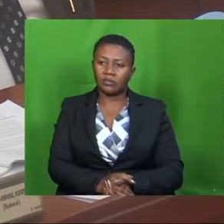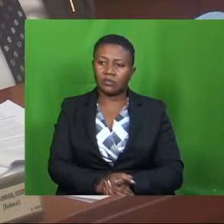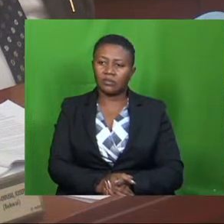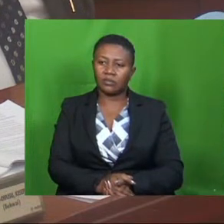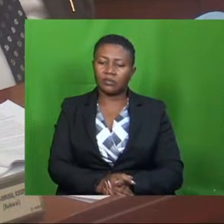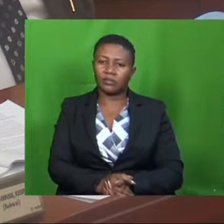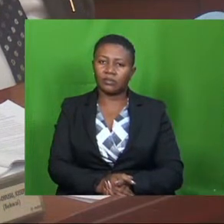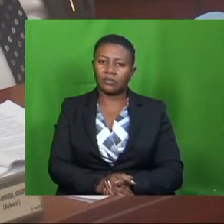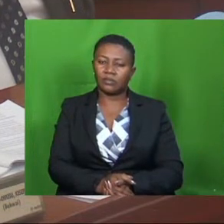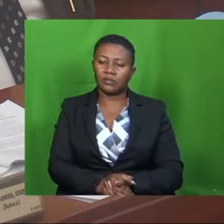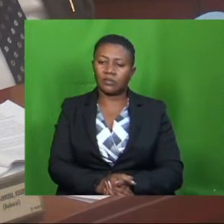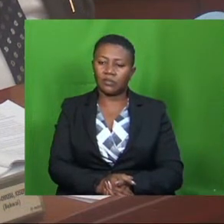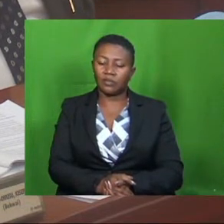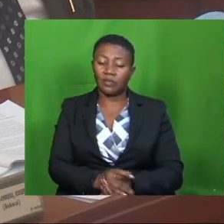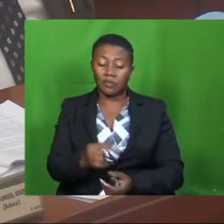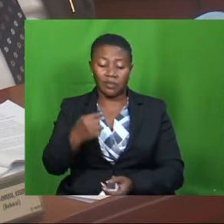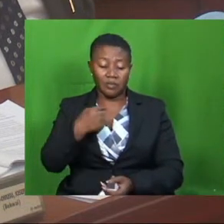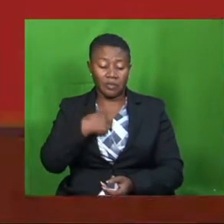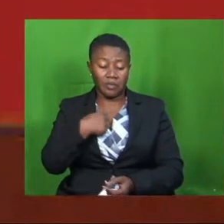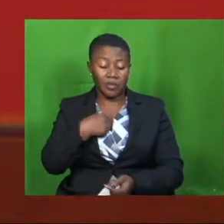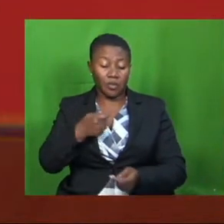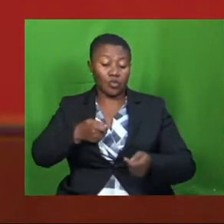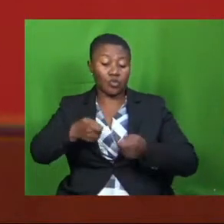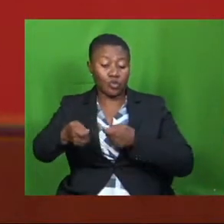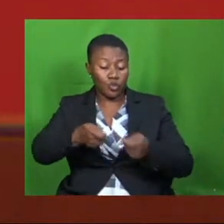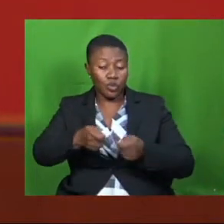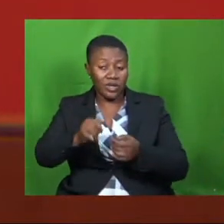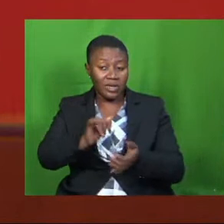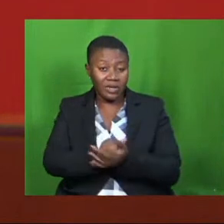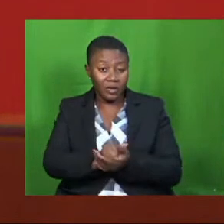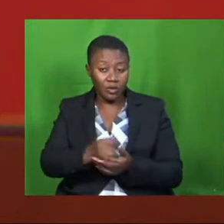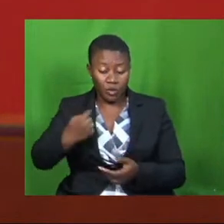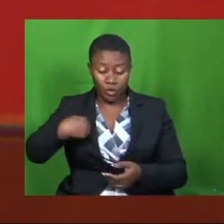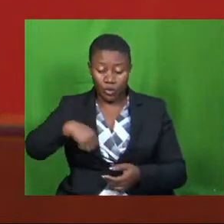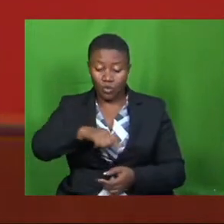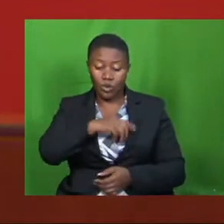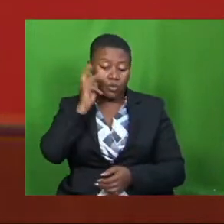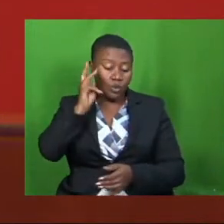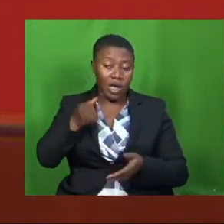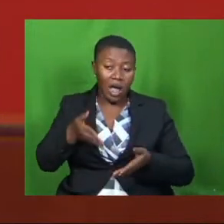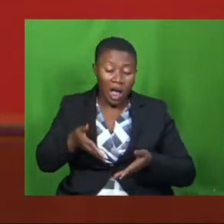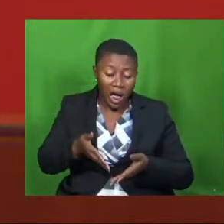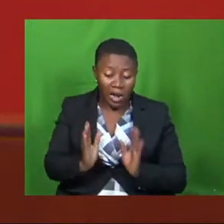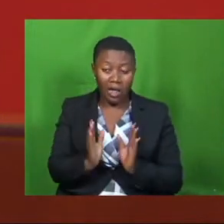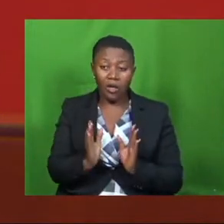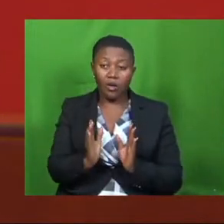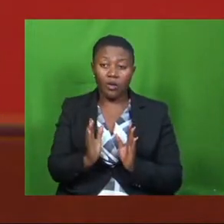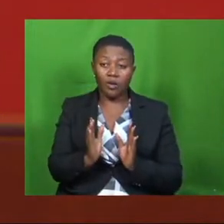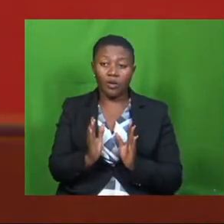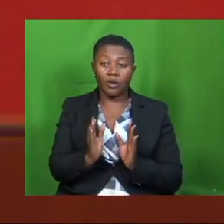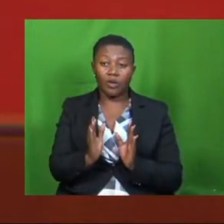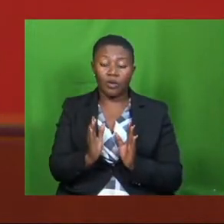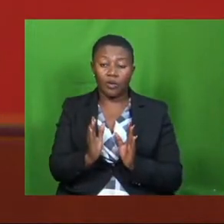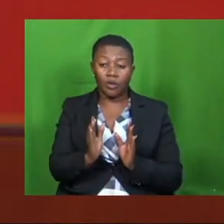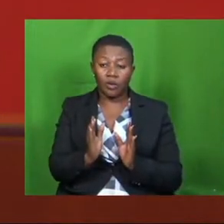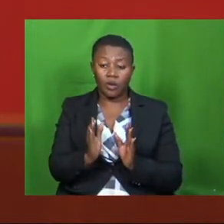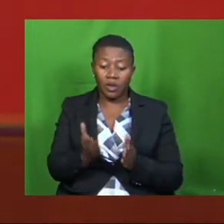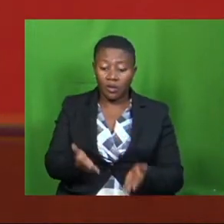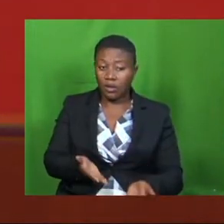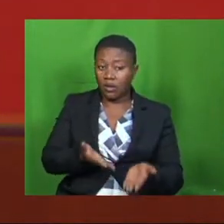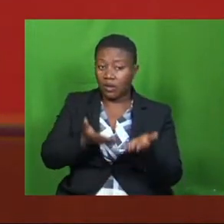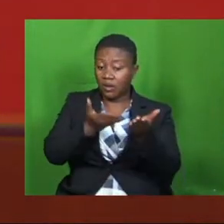can decide that we will not allow a minister to present or lay